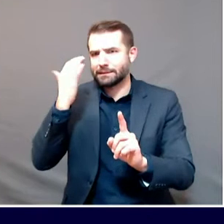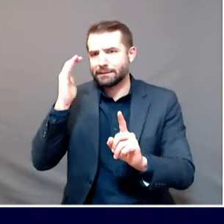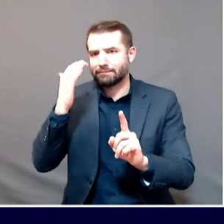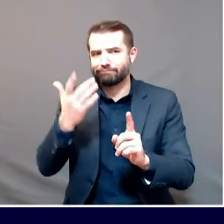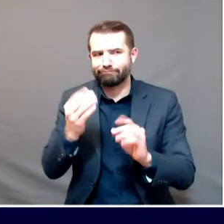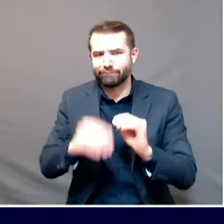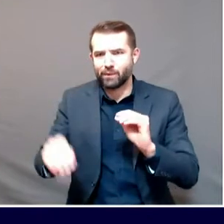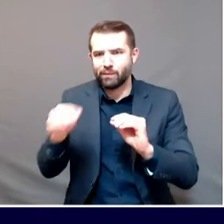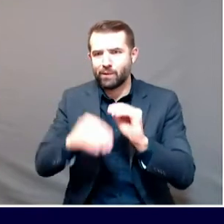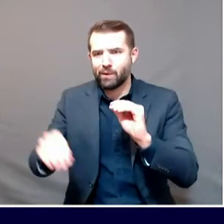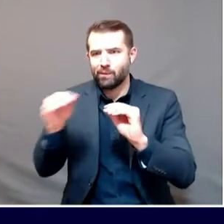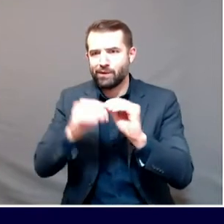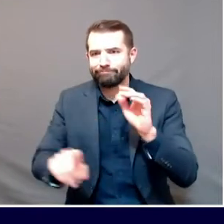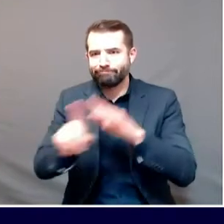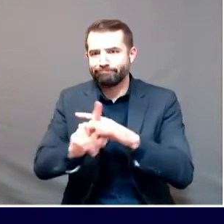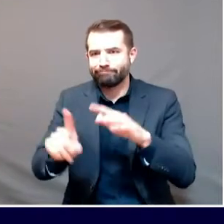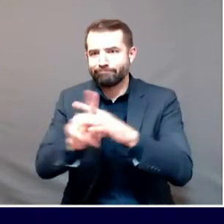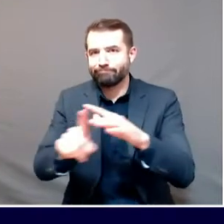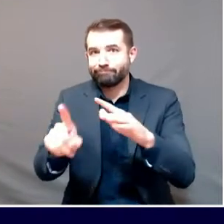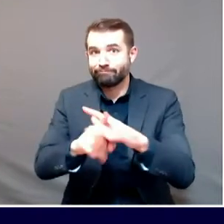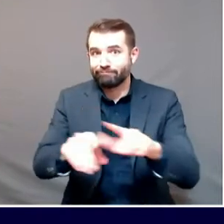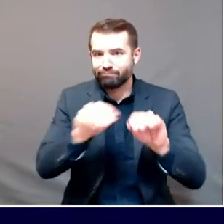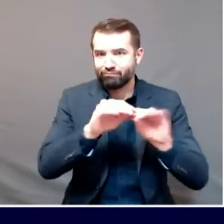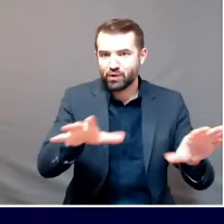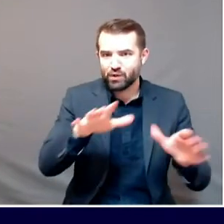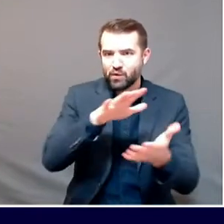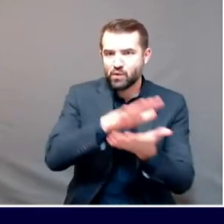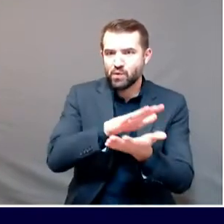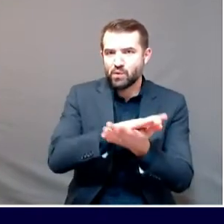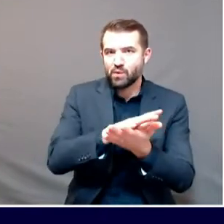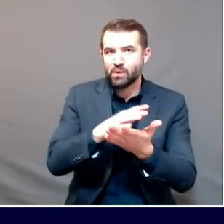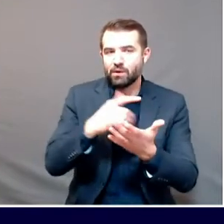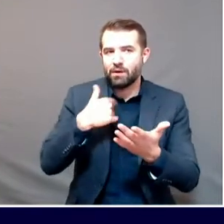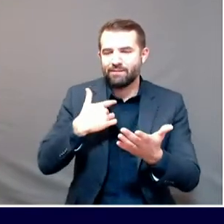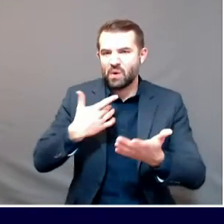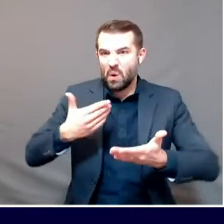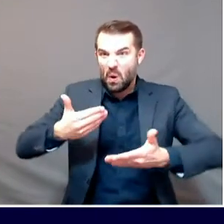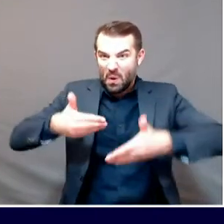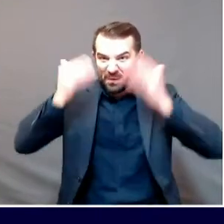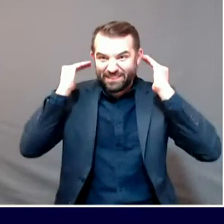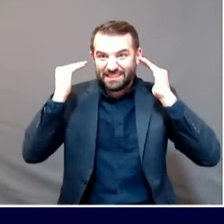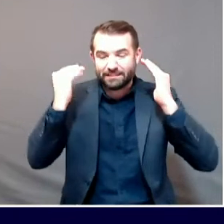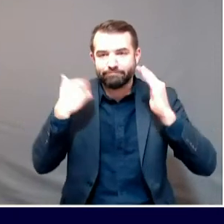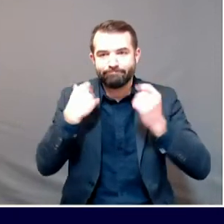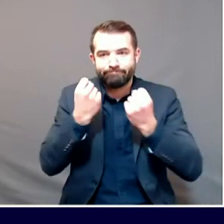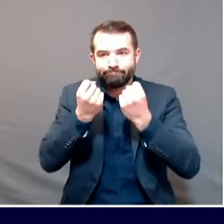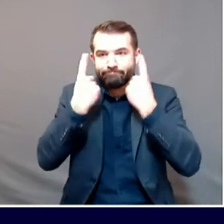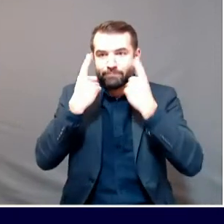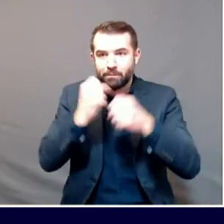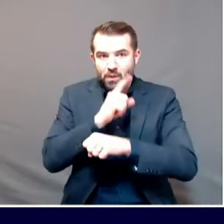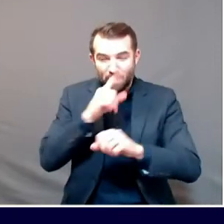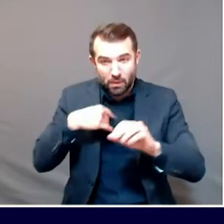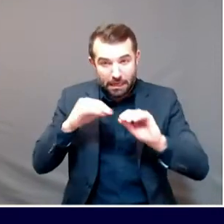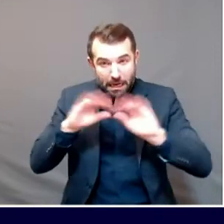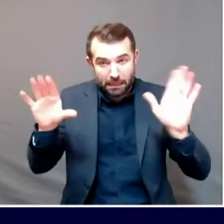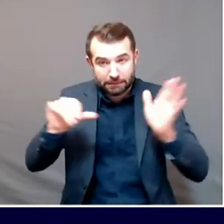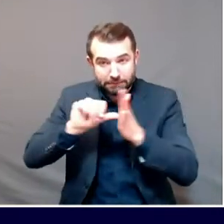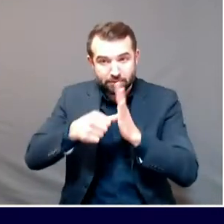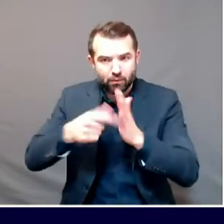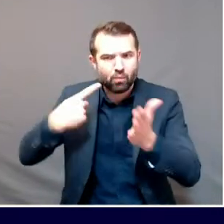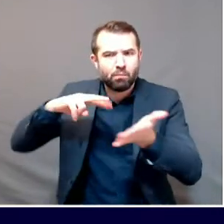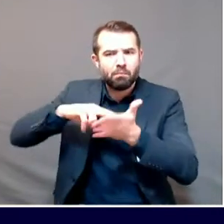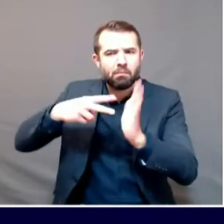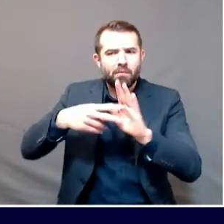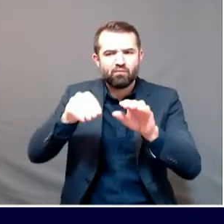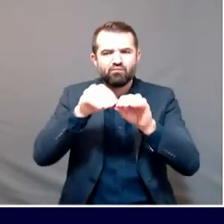overwhelming. But some of that is a function of how we define an outbreak investigation. We open an